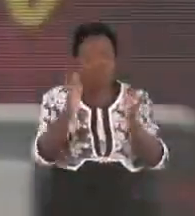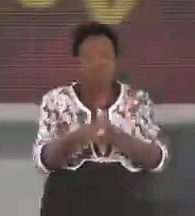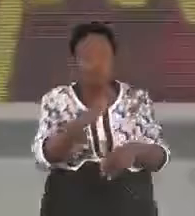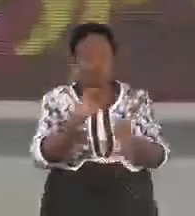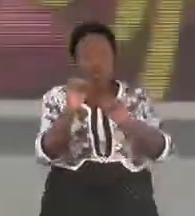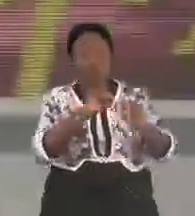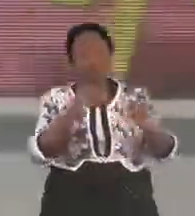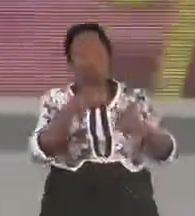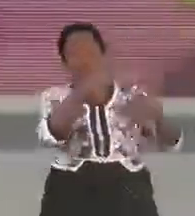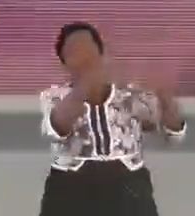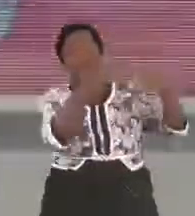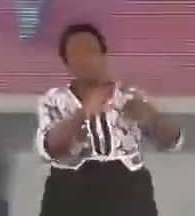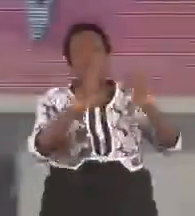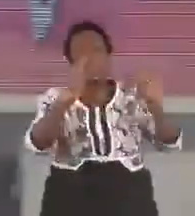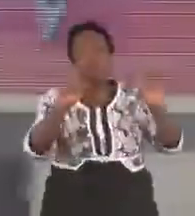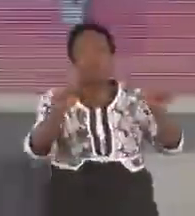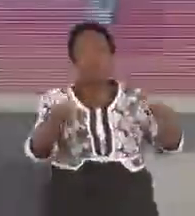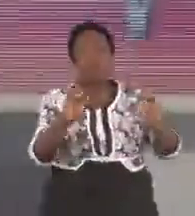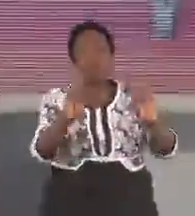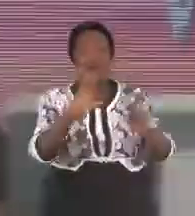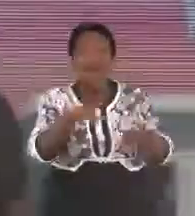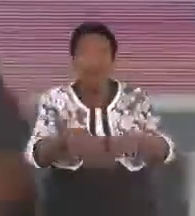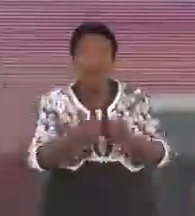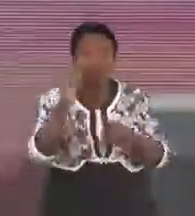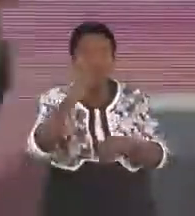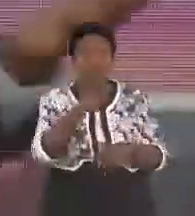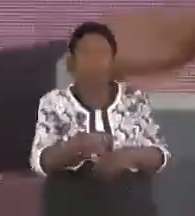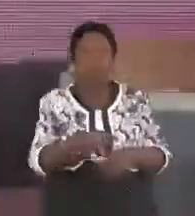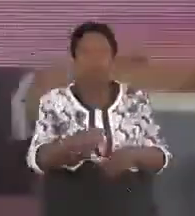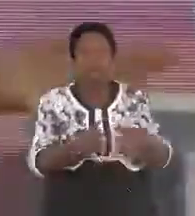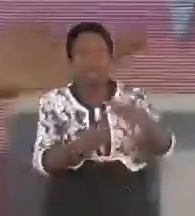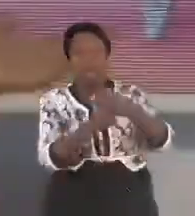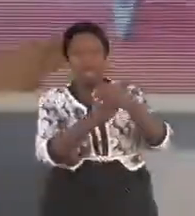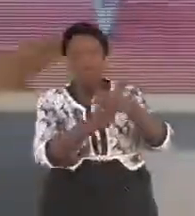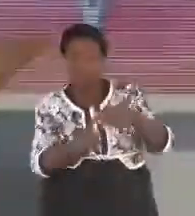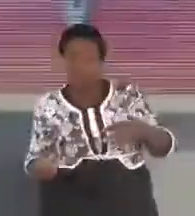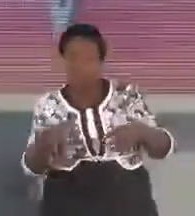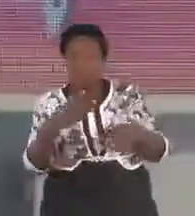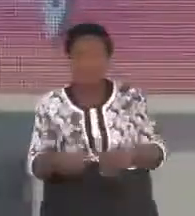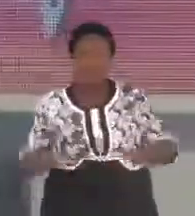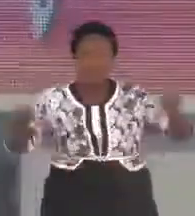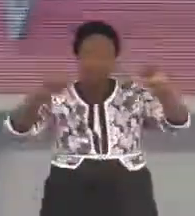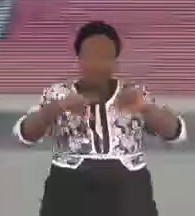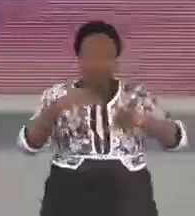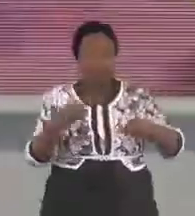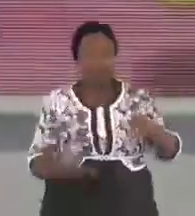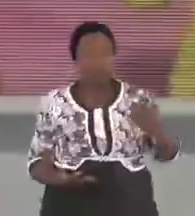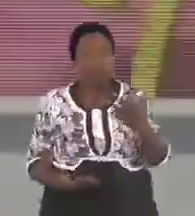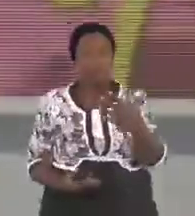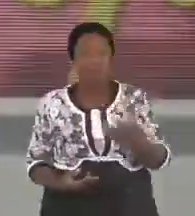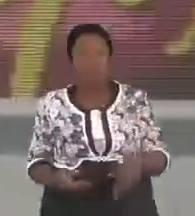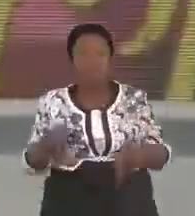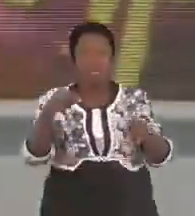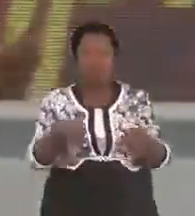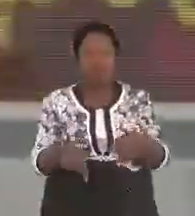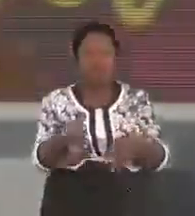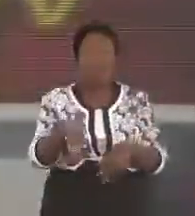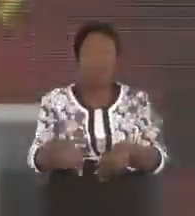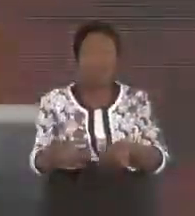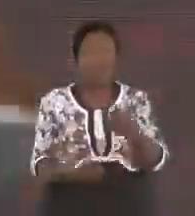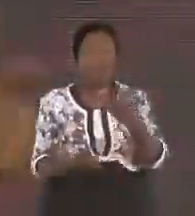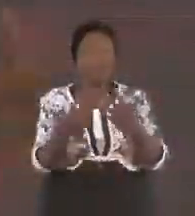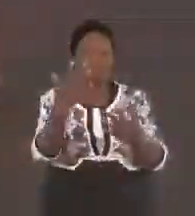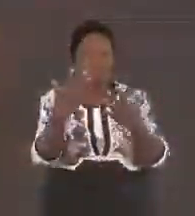you escape the damnation of hell? And here John, without missing words, and